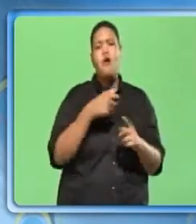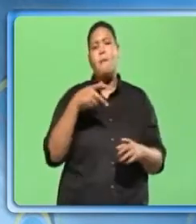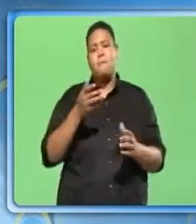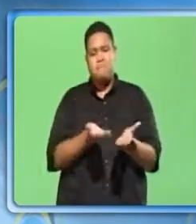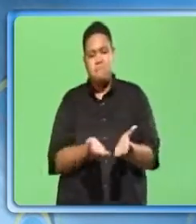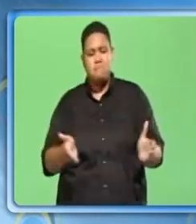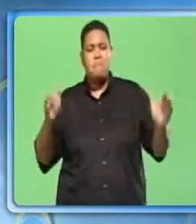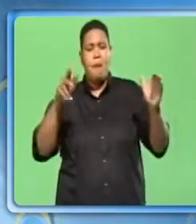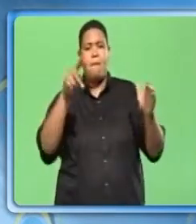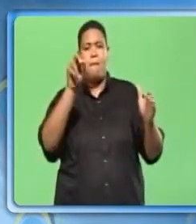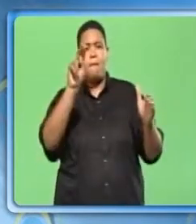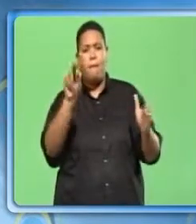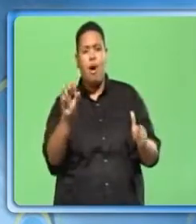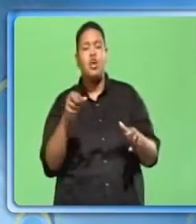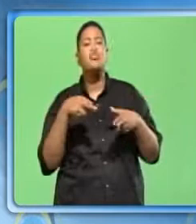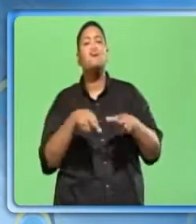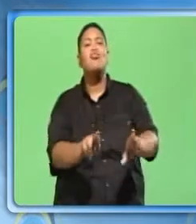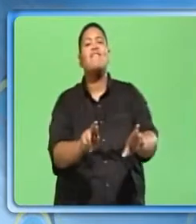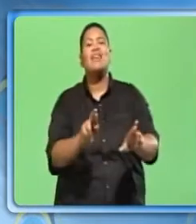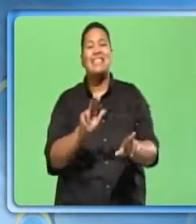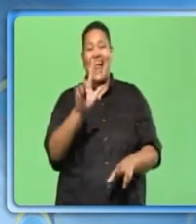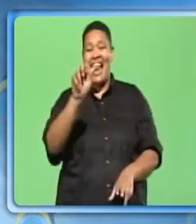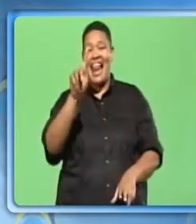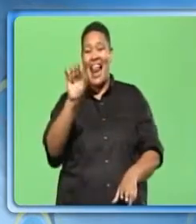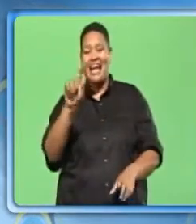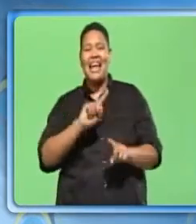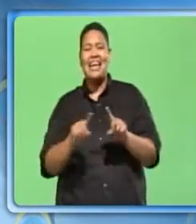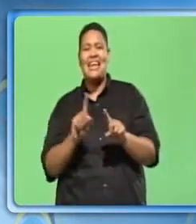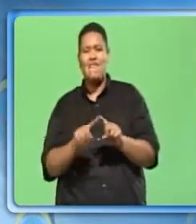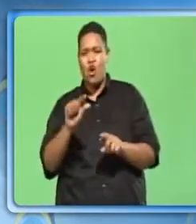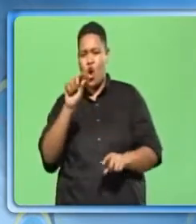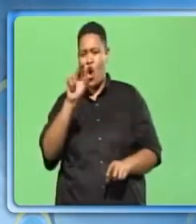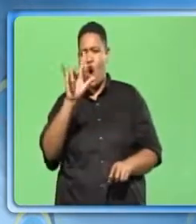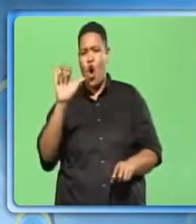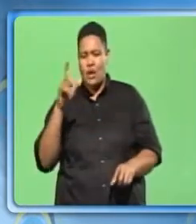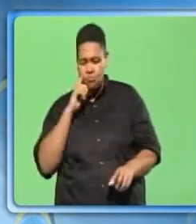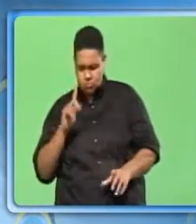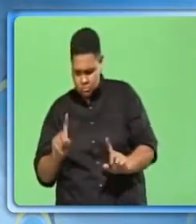ponds, rivers, lakes, and gullies to test the water